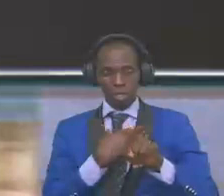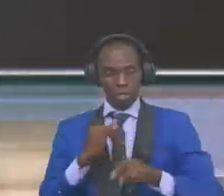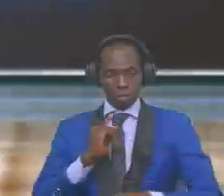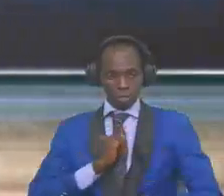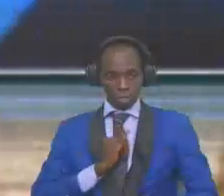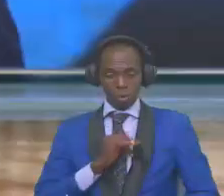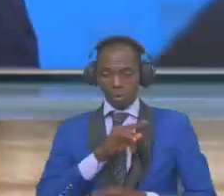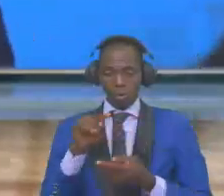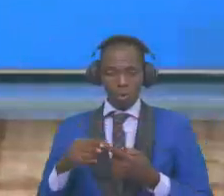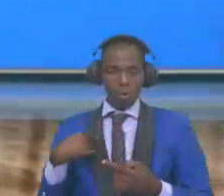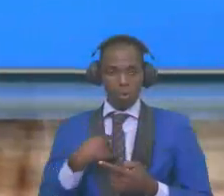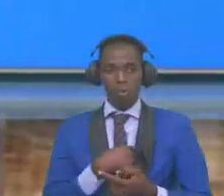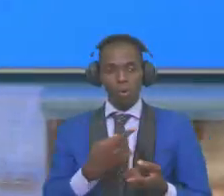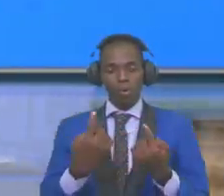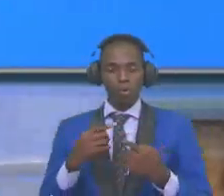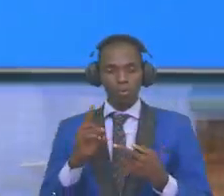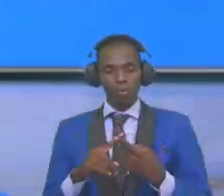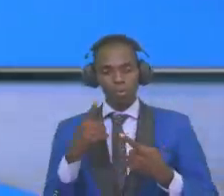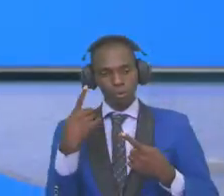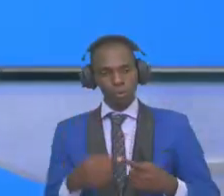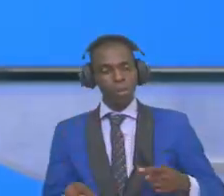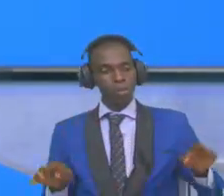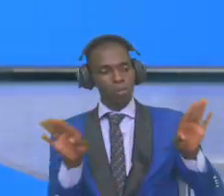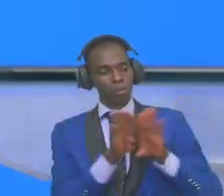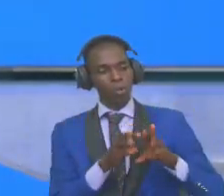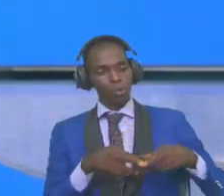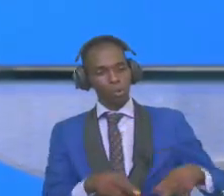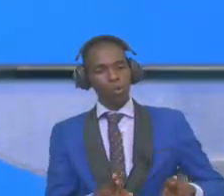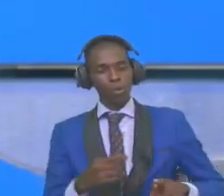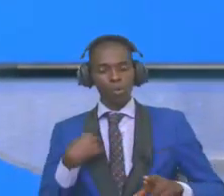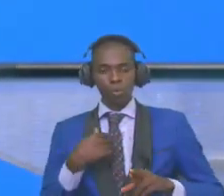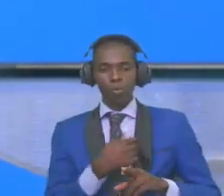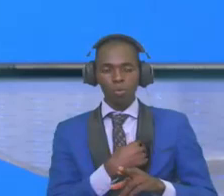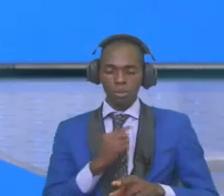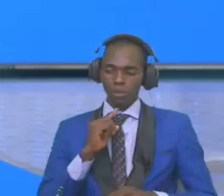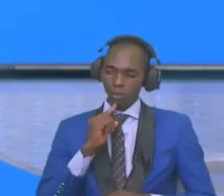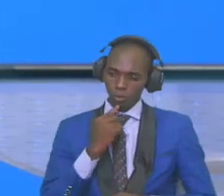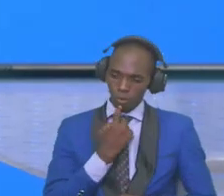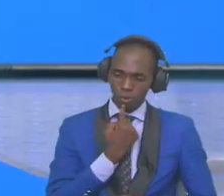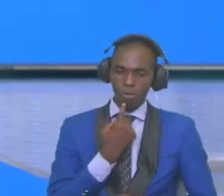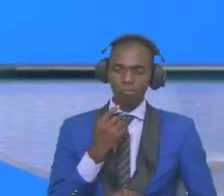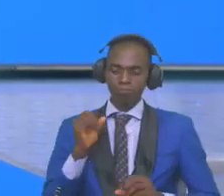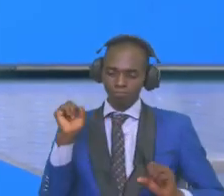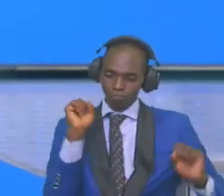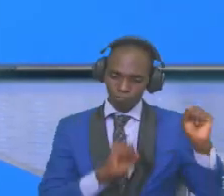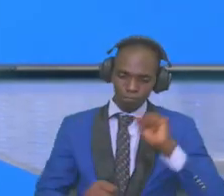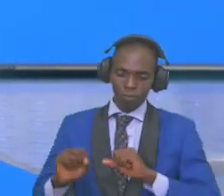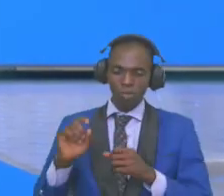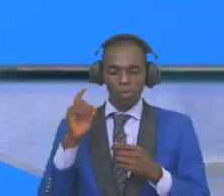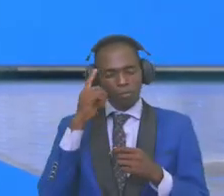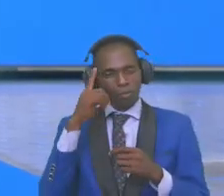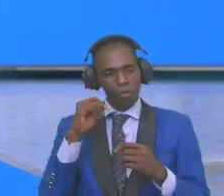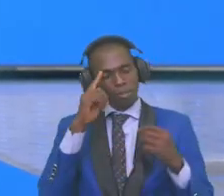when we come to the crossroad, we earnestly contend for the faith once